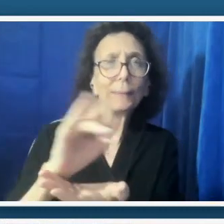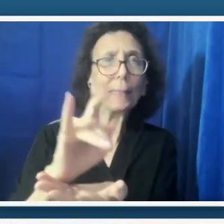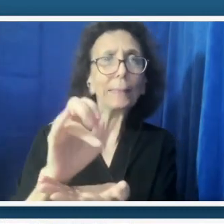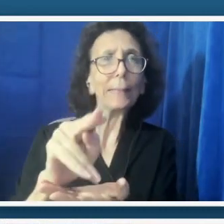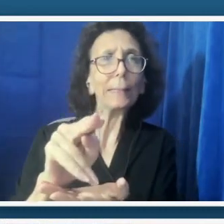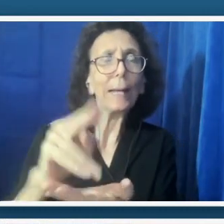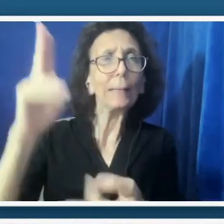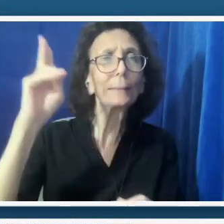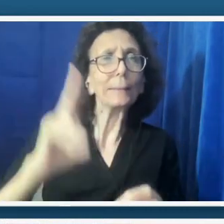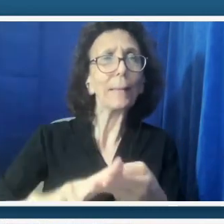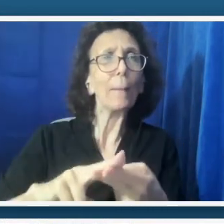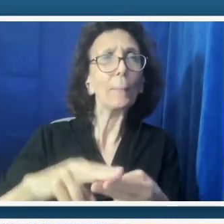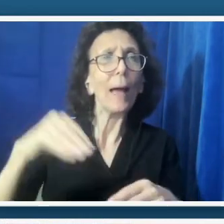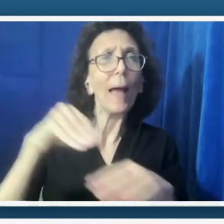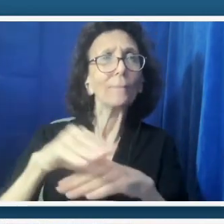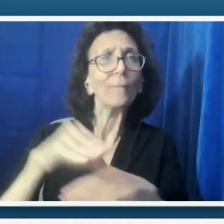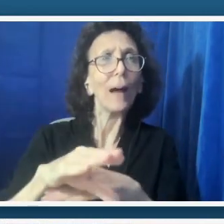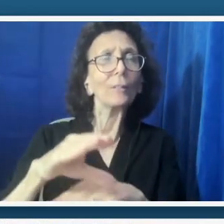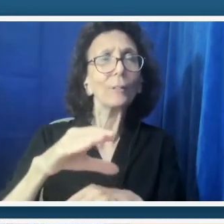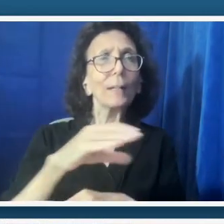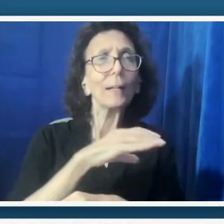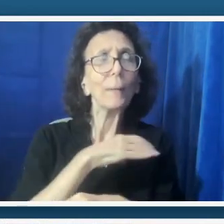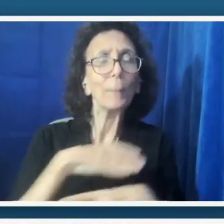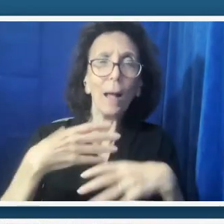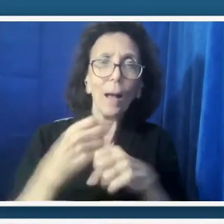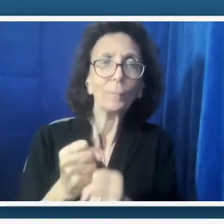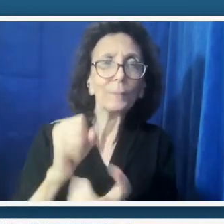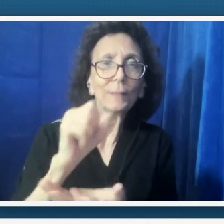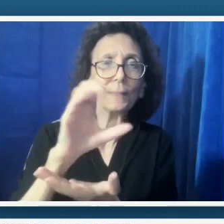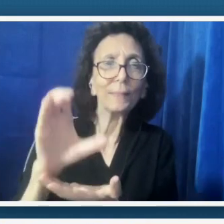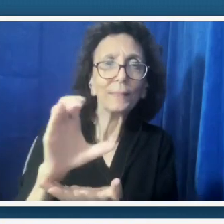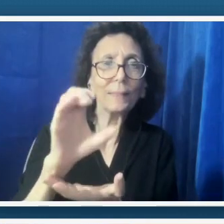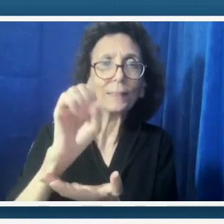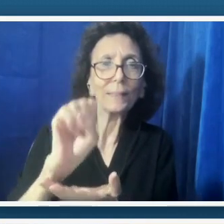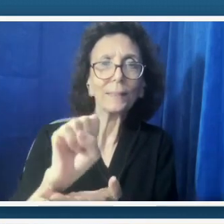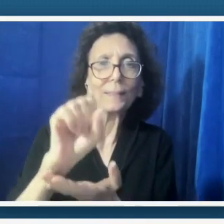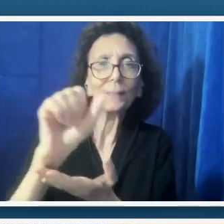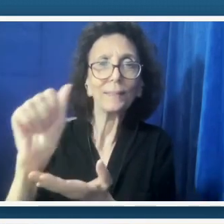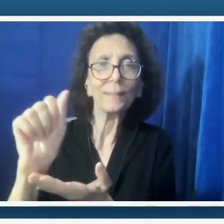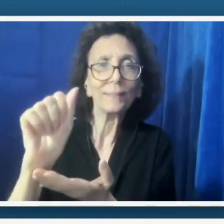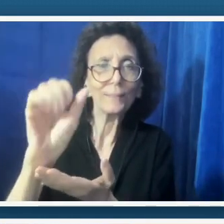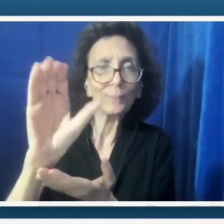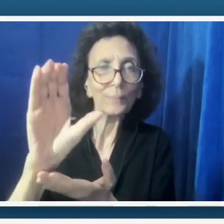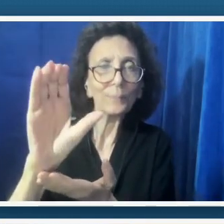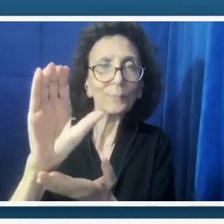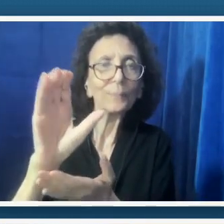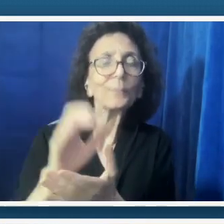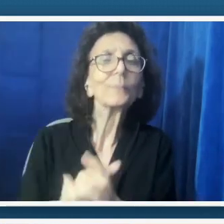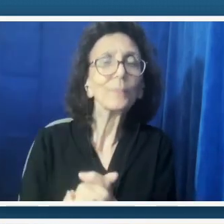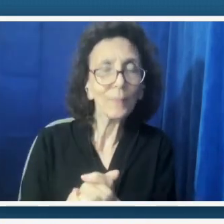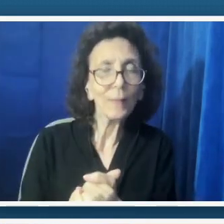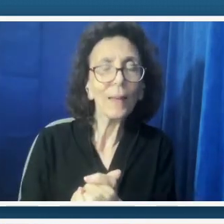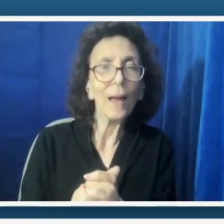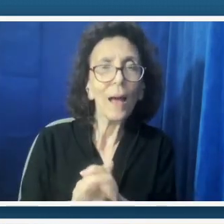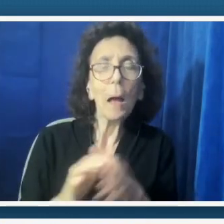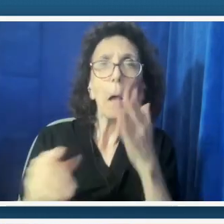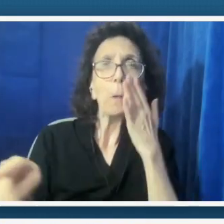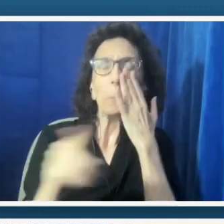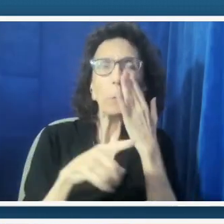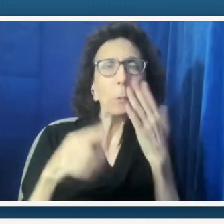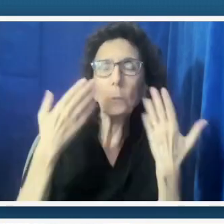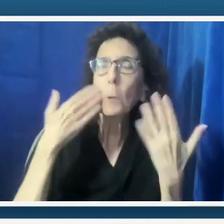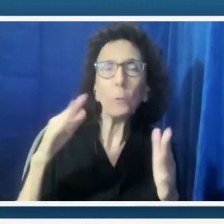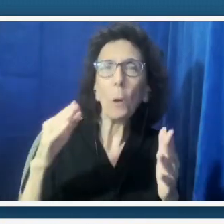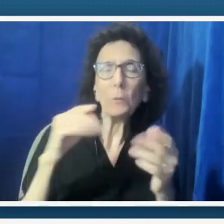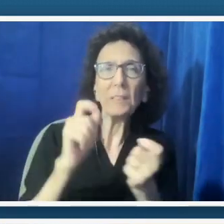Advisory Committee, also known as CSAC. Now, without knowing the specific details, I think it won't be a huge surprise for you to hear that